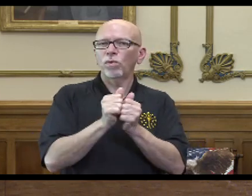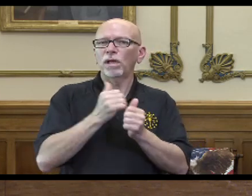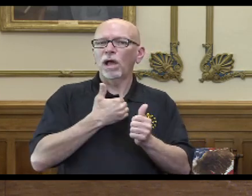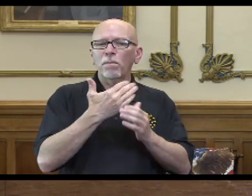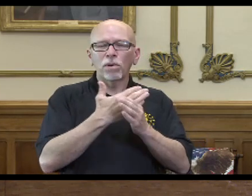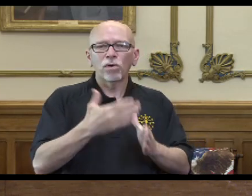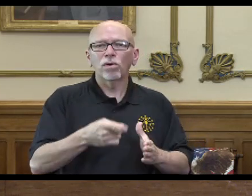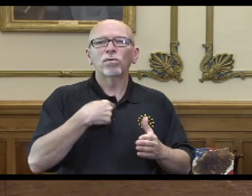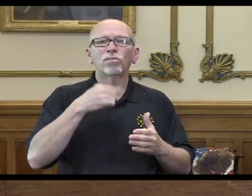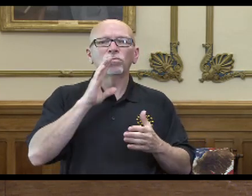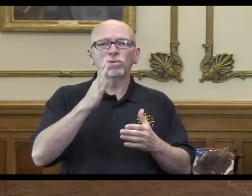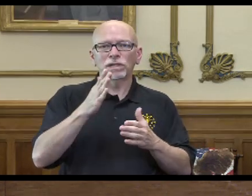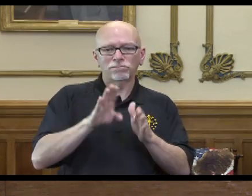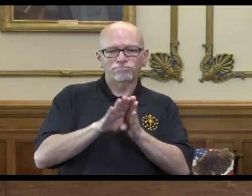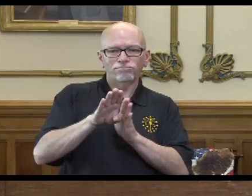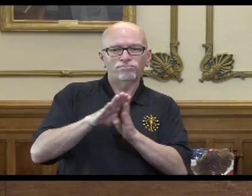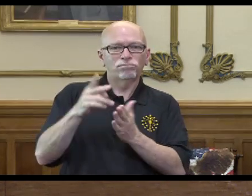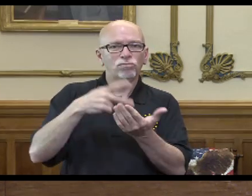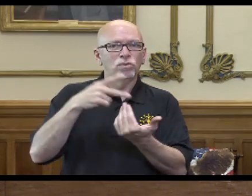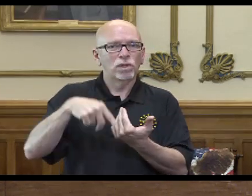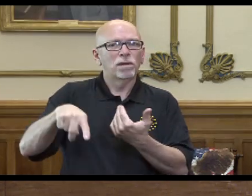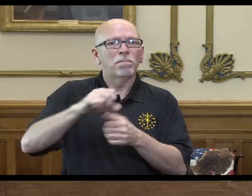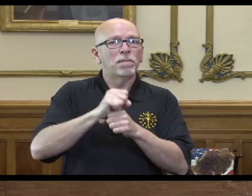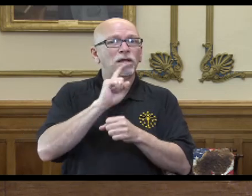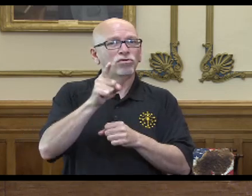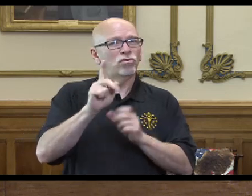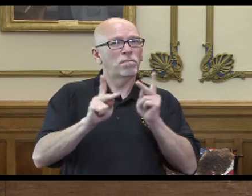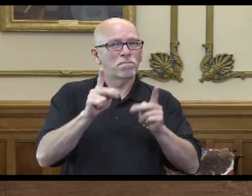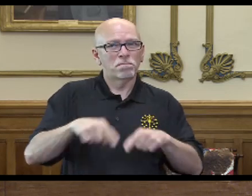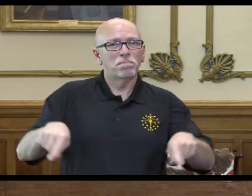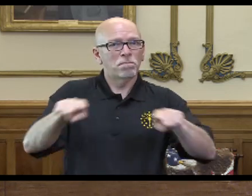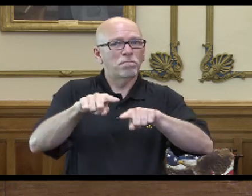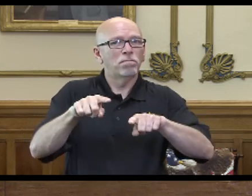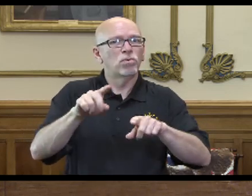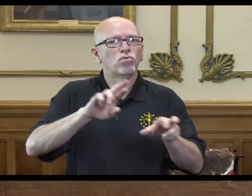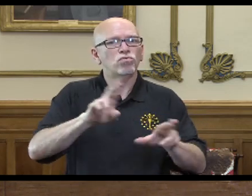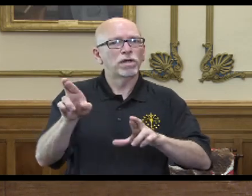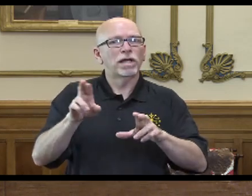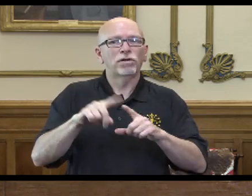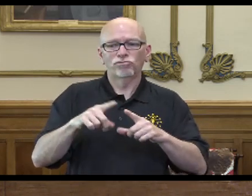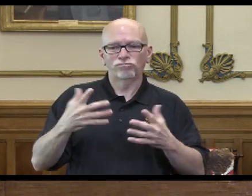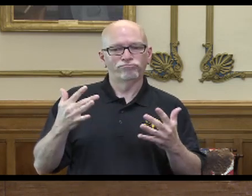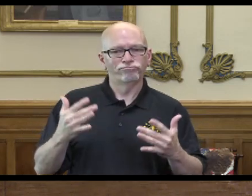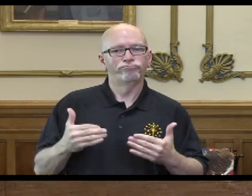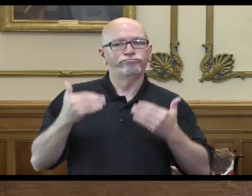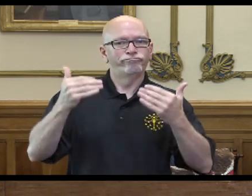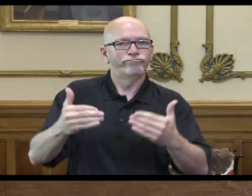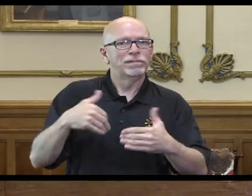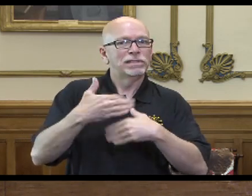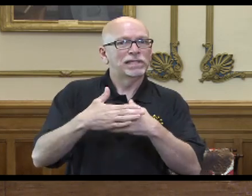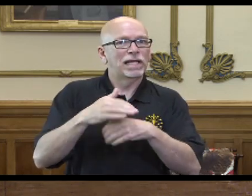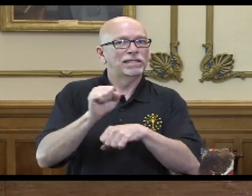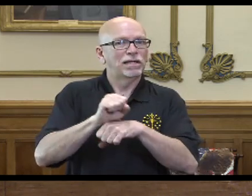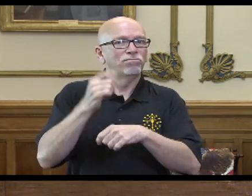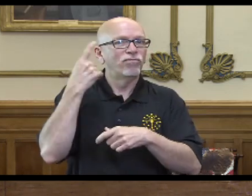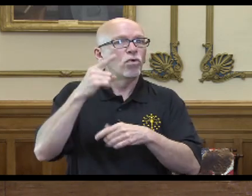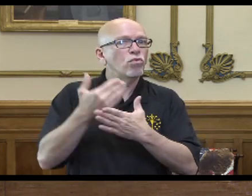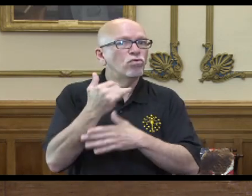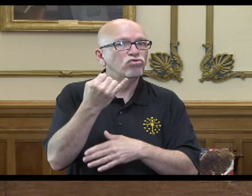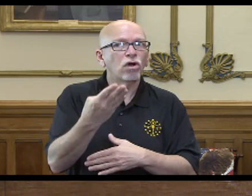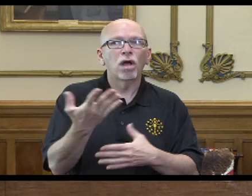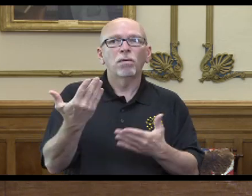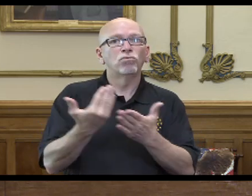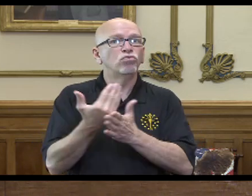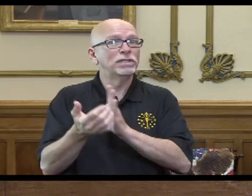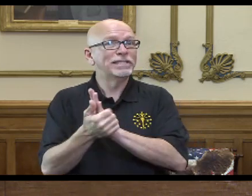in scaling these programs to ensure that Hoosiers are prepared to take the next step toward getting a new job or